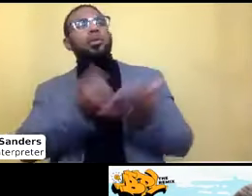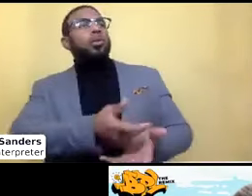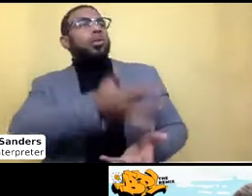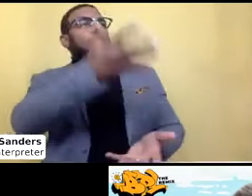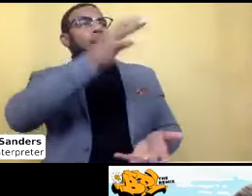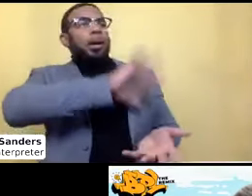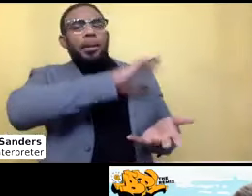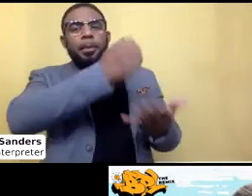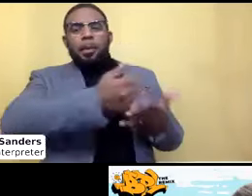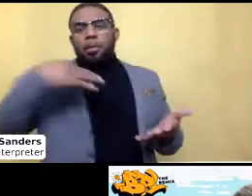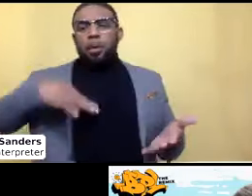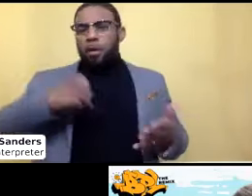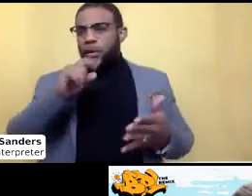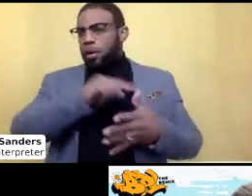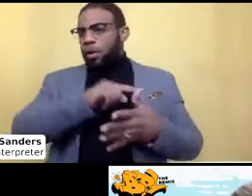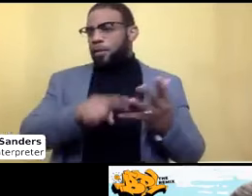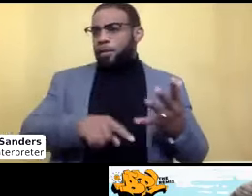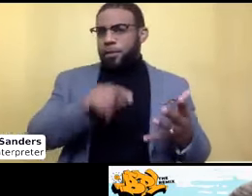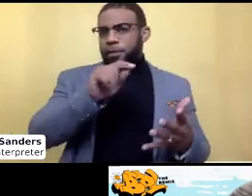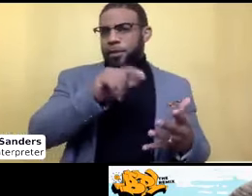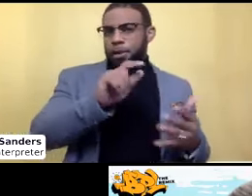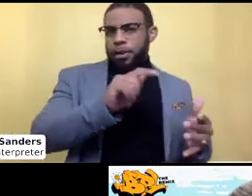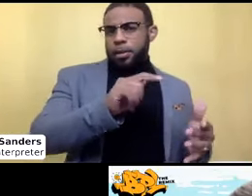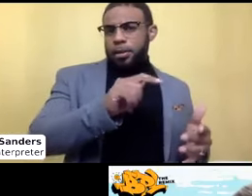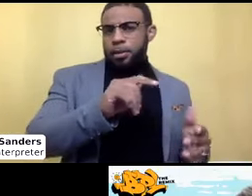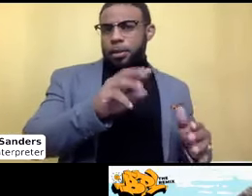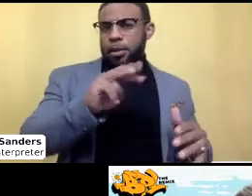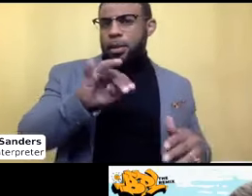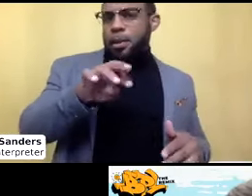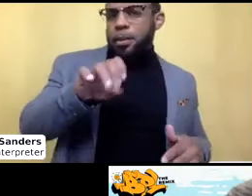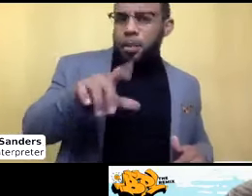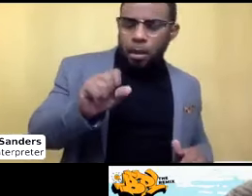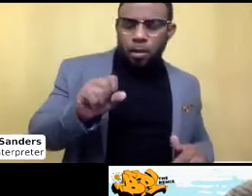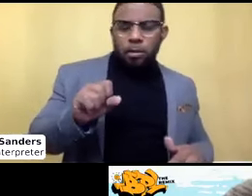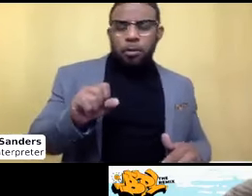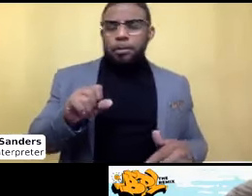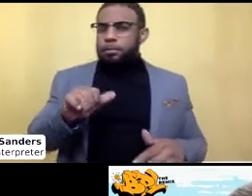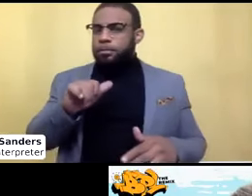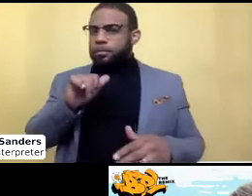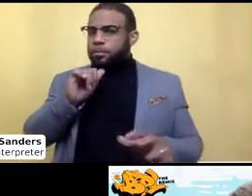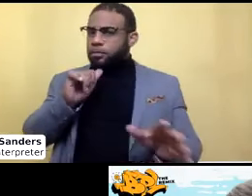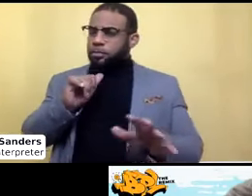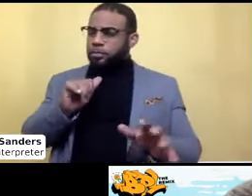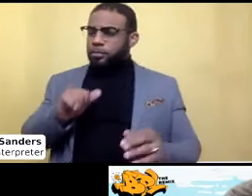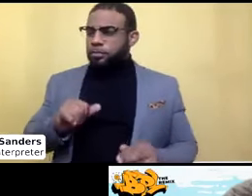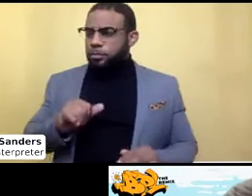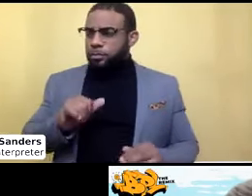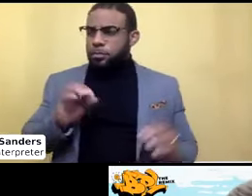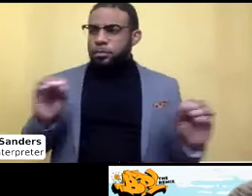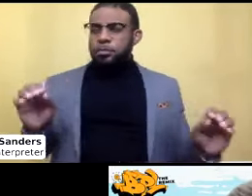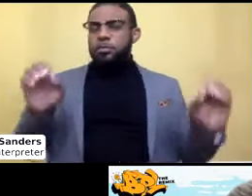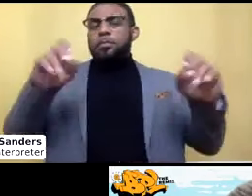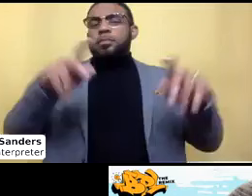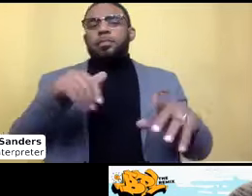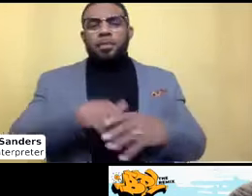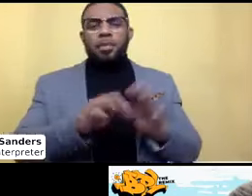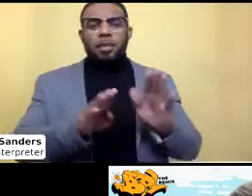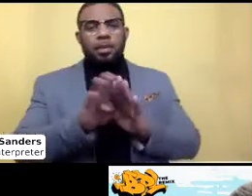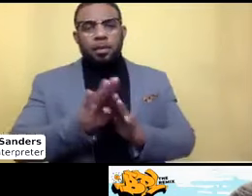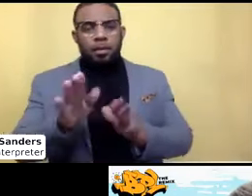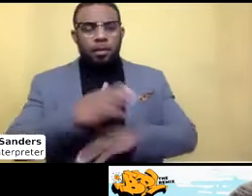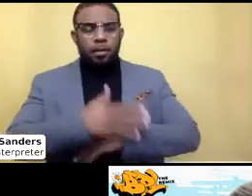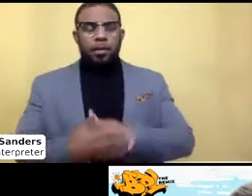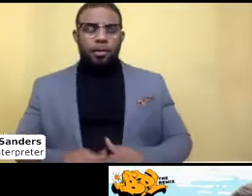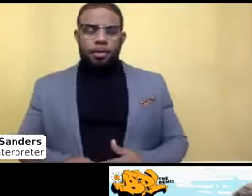amassing profits off of the minerals and whatnot, and not putting it back into the development of the